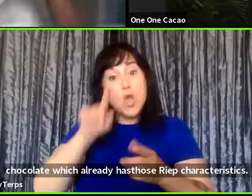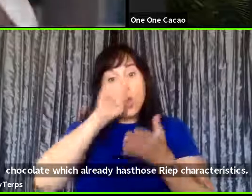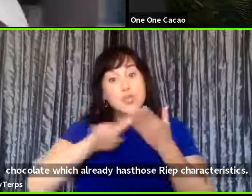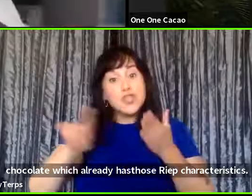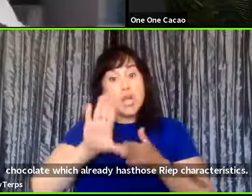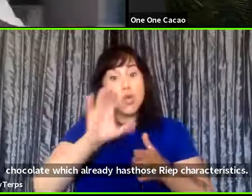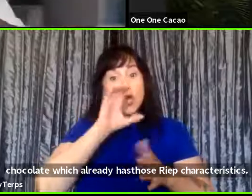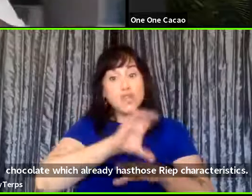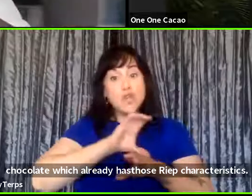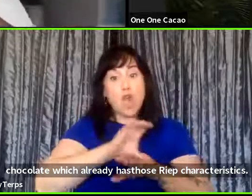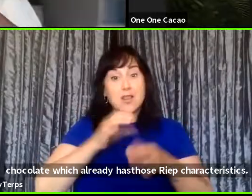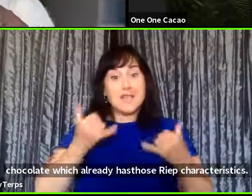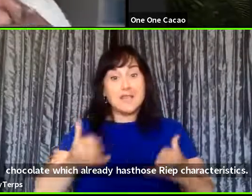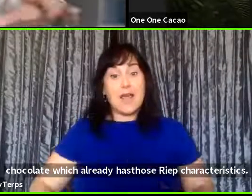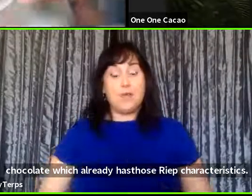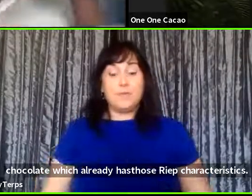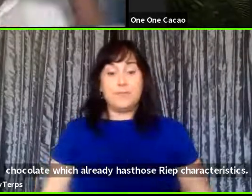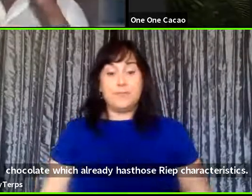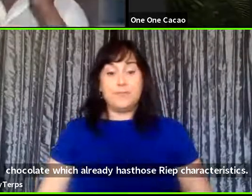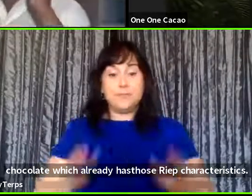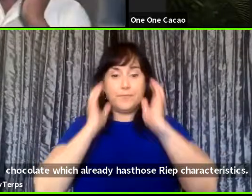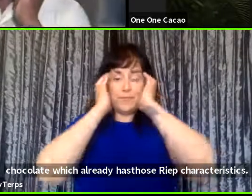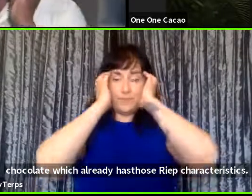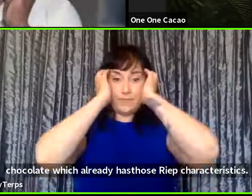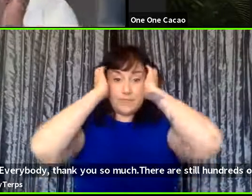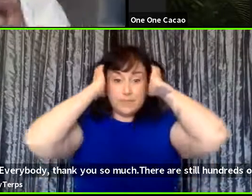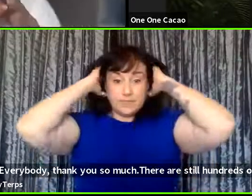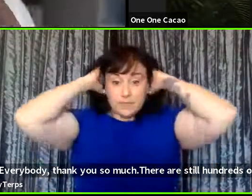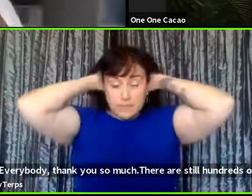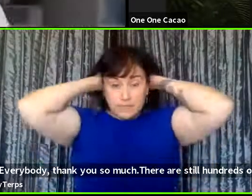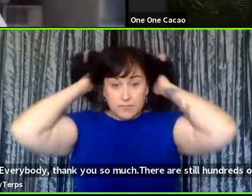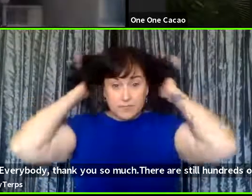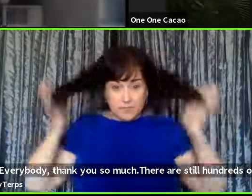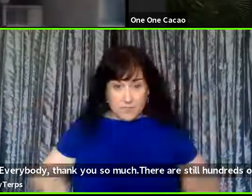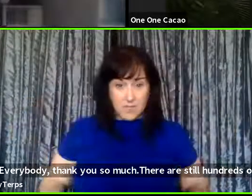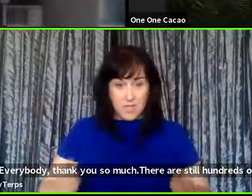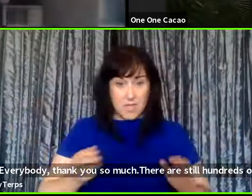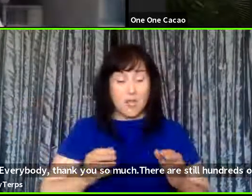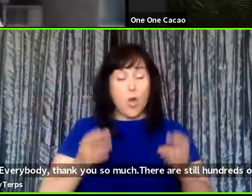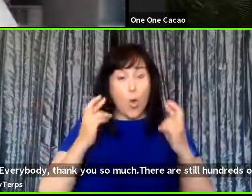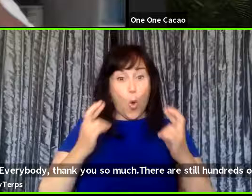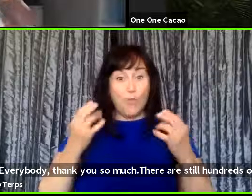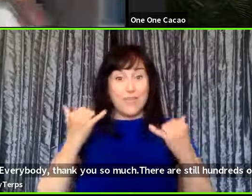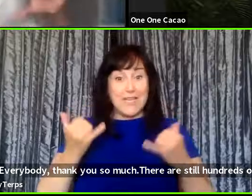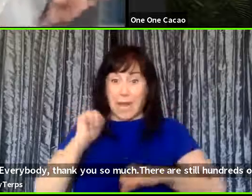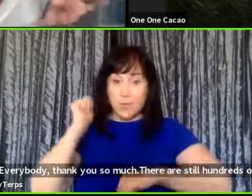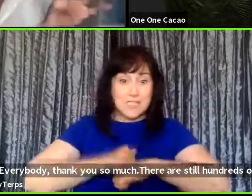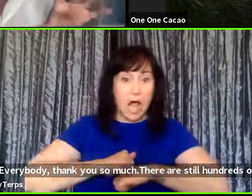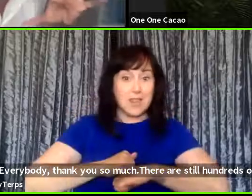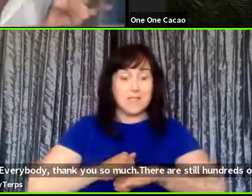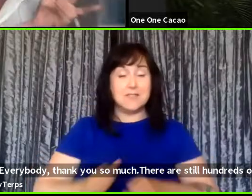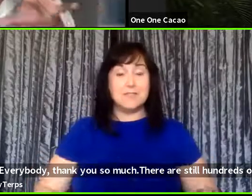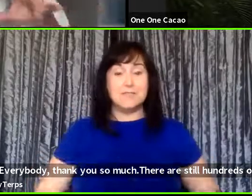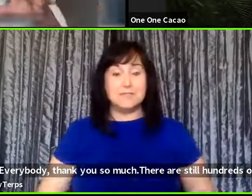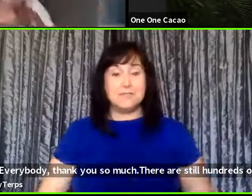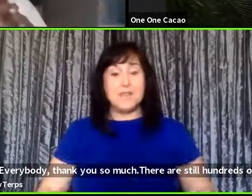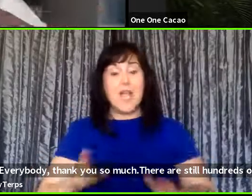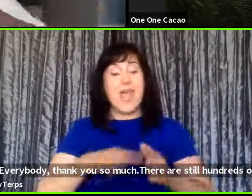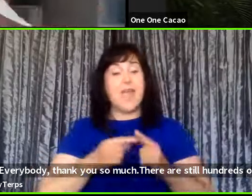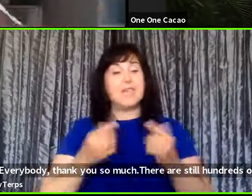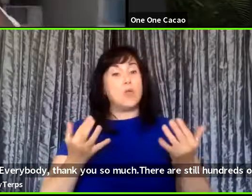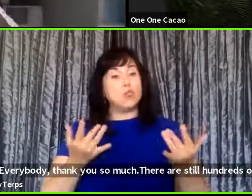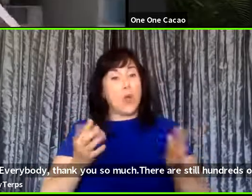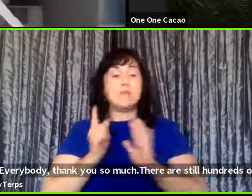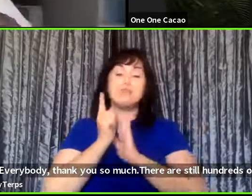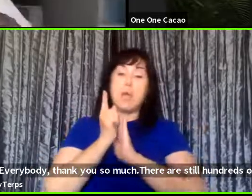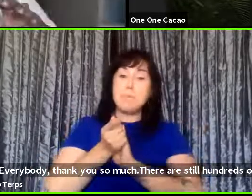take it out of the freezer. Okay, when it comes out, it's going to hopefully be solid. If it's solid, you're going to wait about a minute for that chocolate to